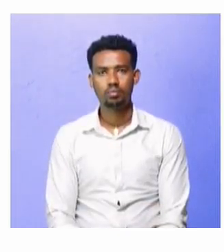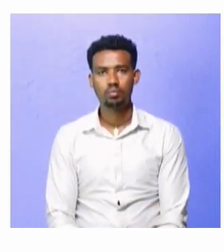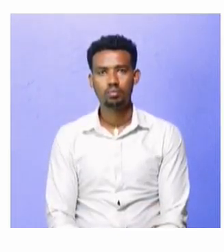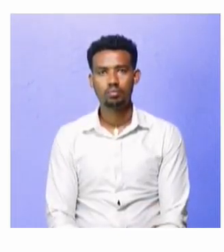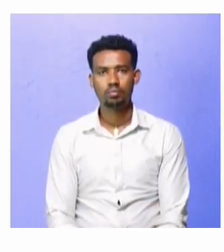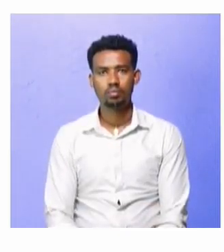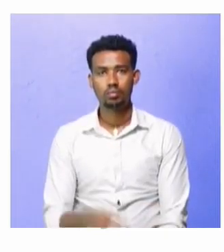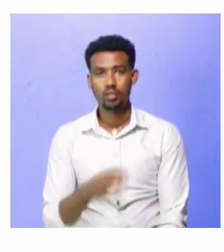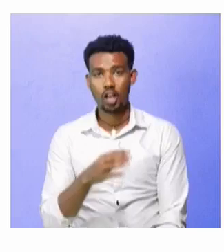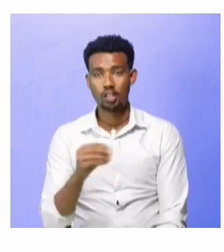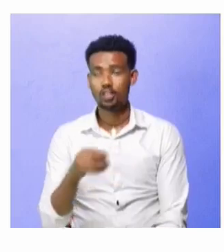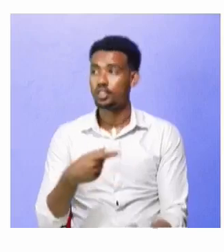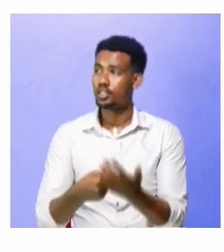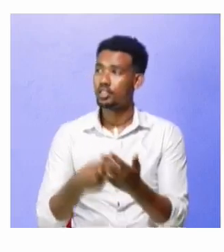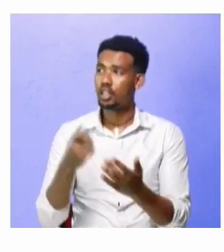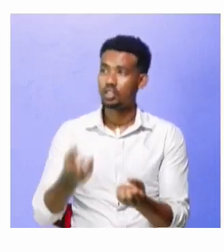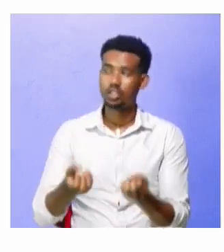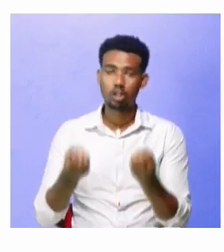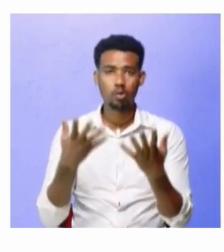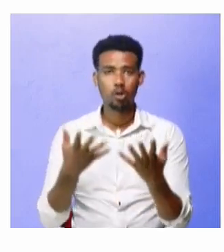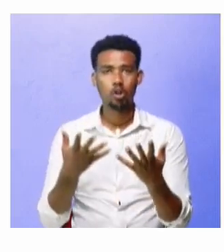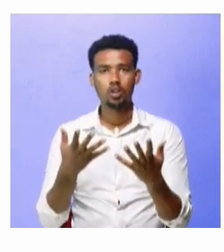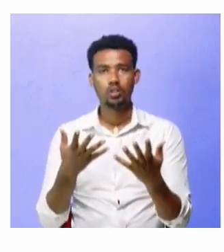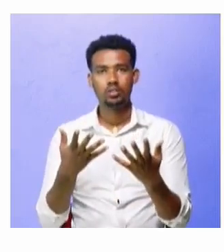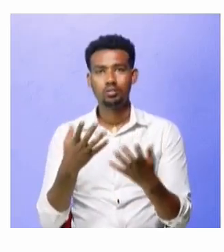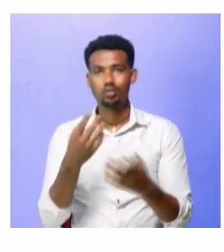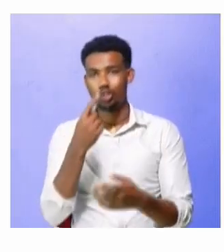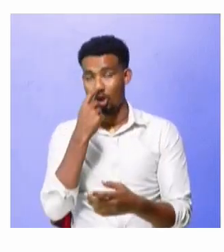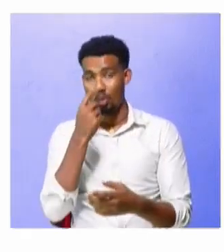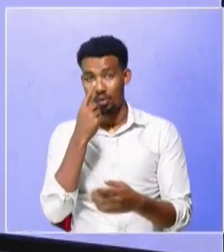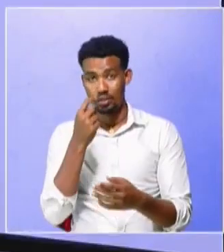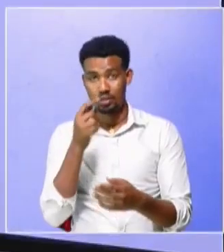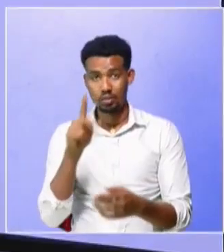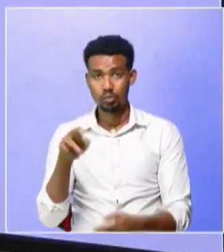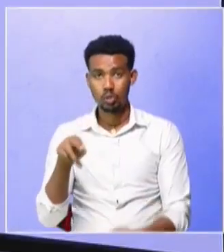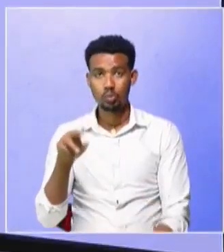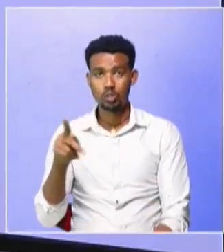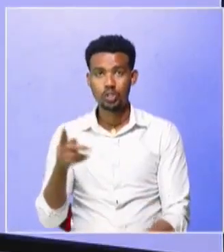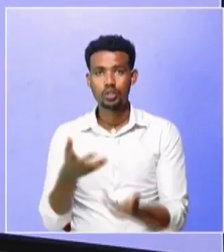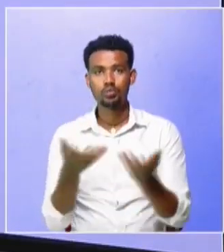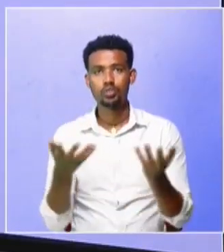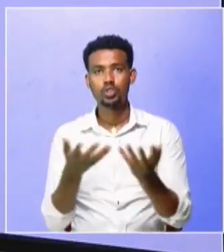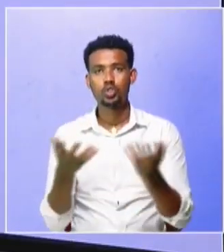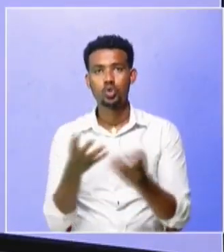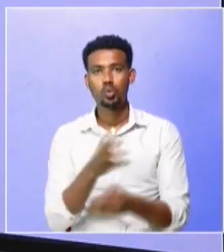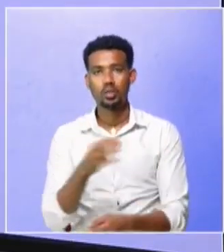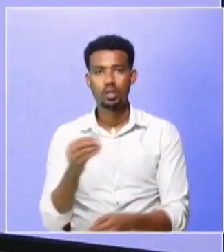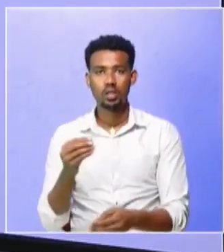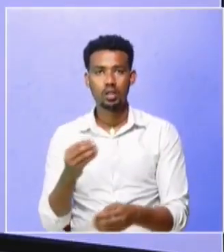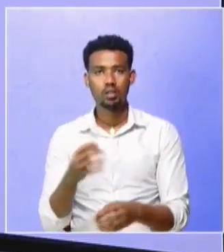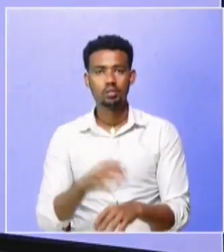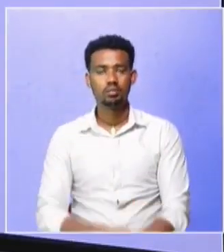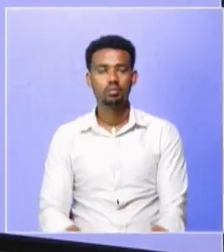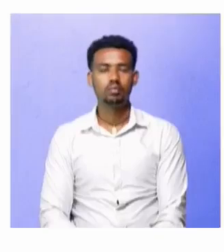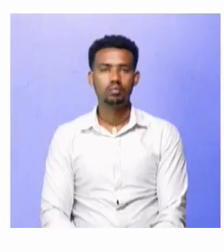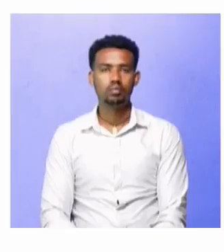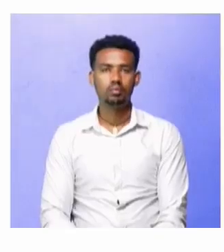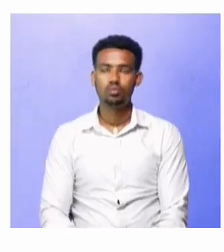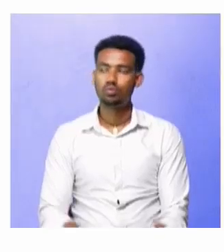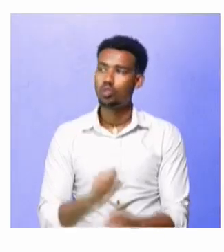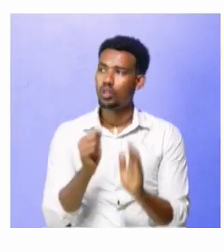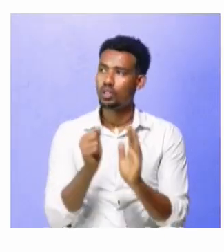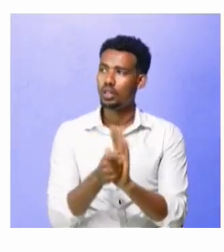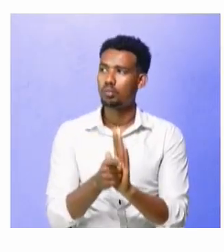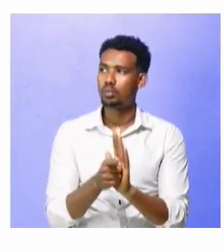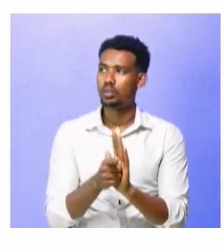as. So these are the most common what? Prepositions of instrument and manner. For example,